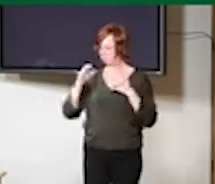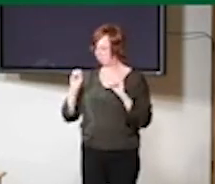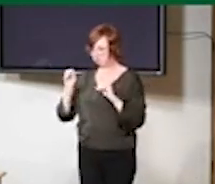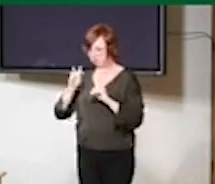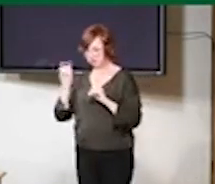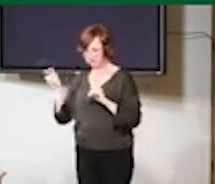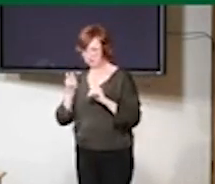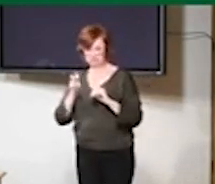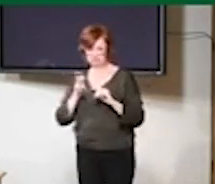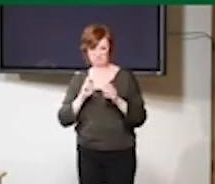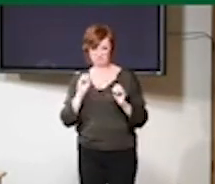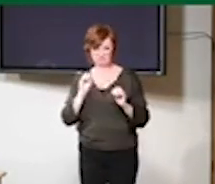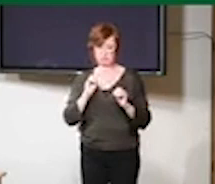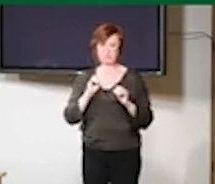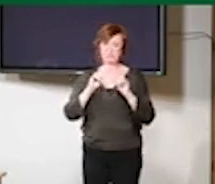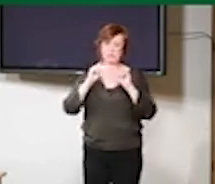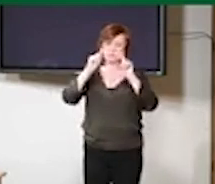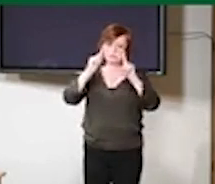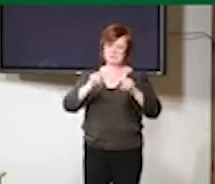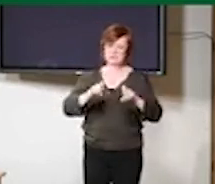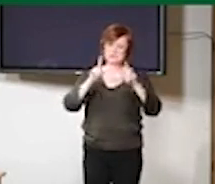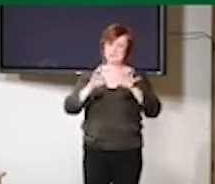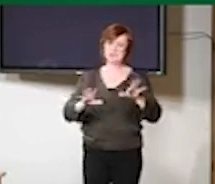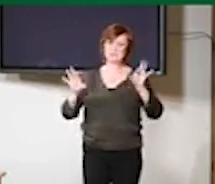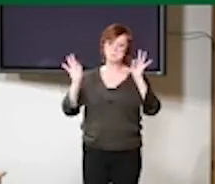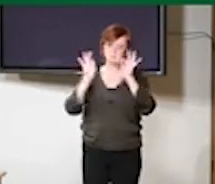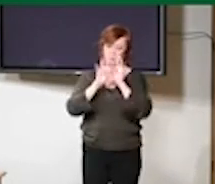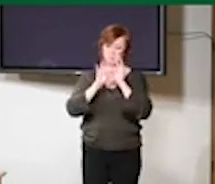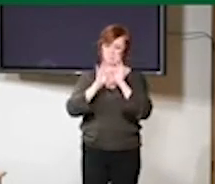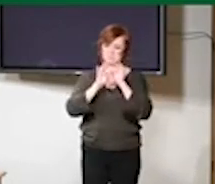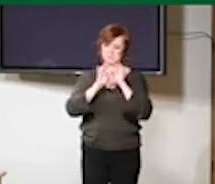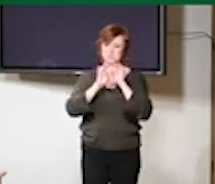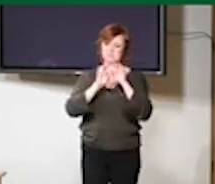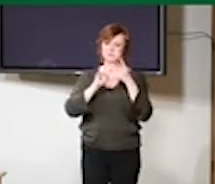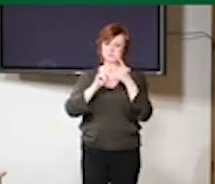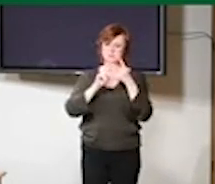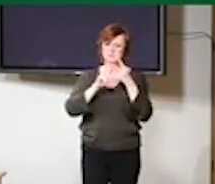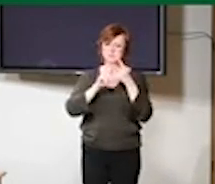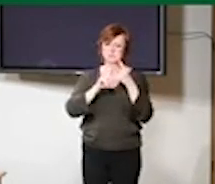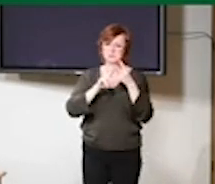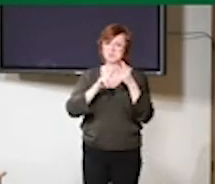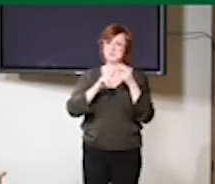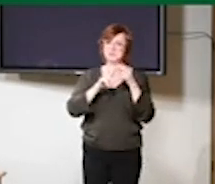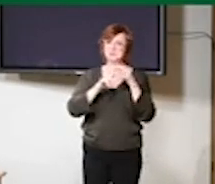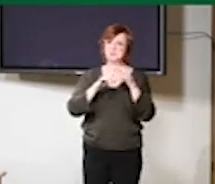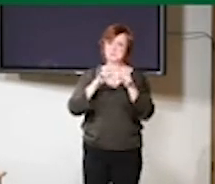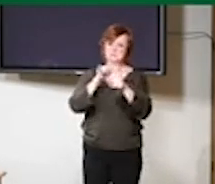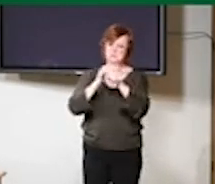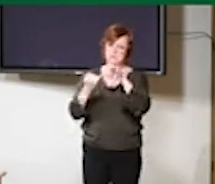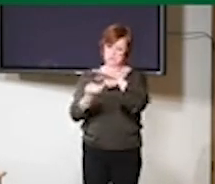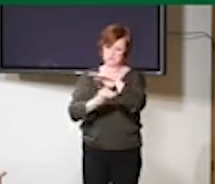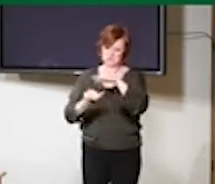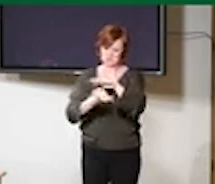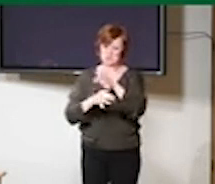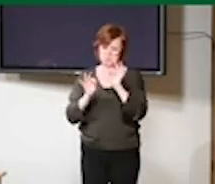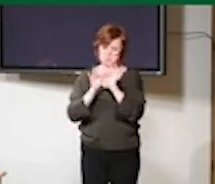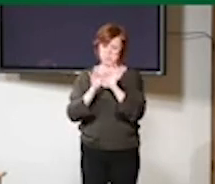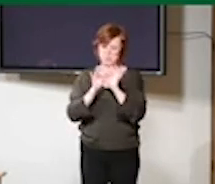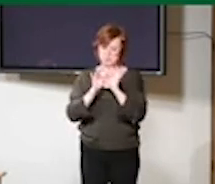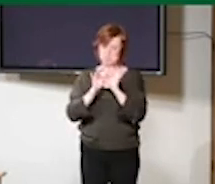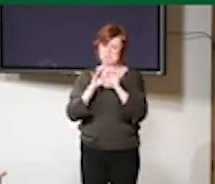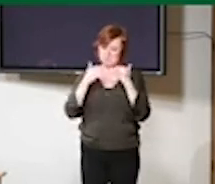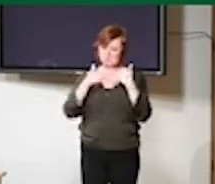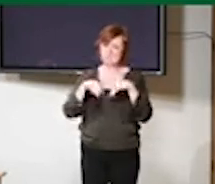then you are in isolation. There's contact tracing. Those are key pillars of containing this outbreak.